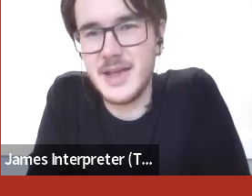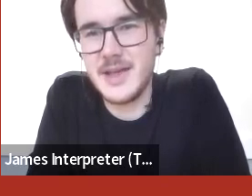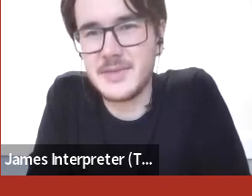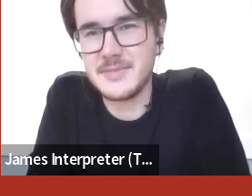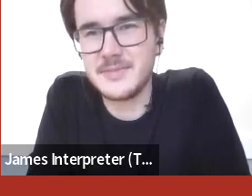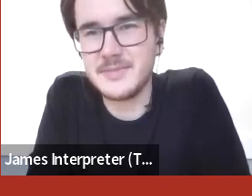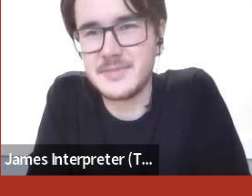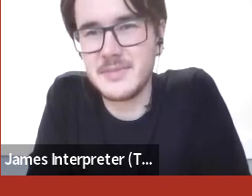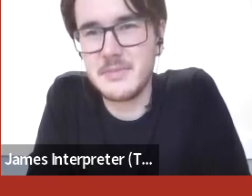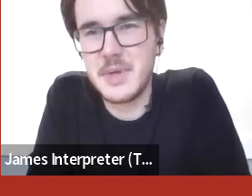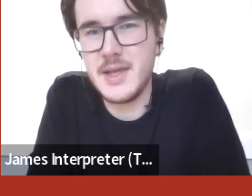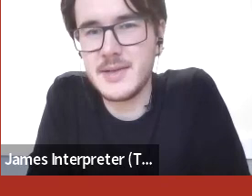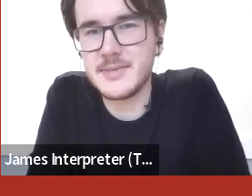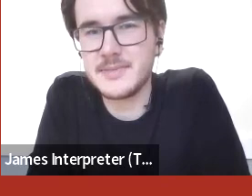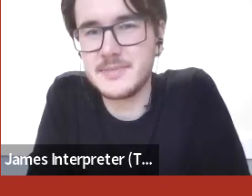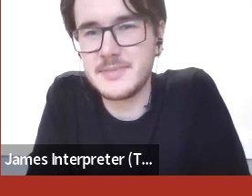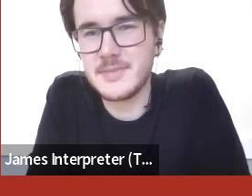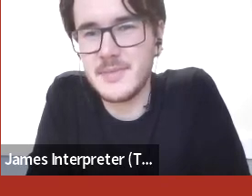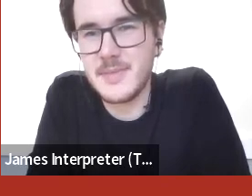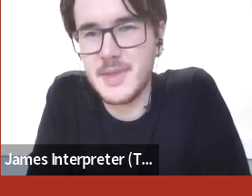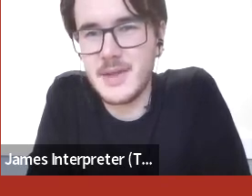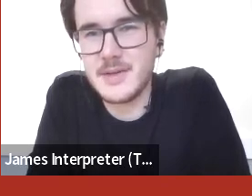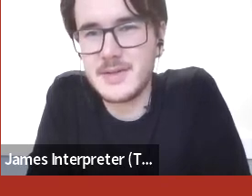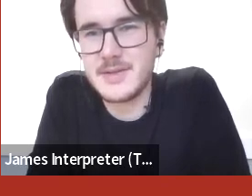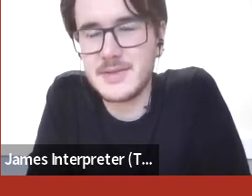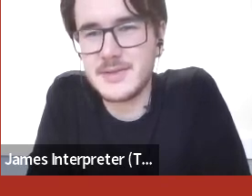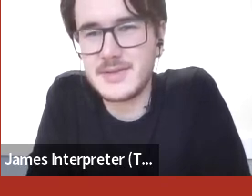So A. B.